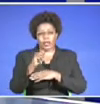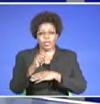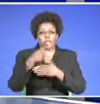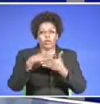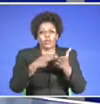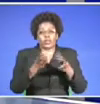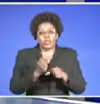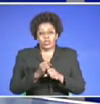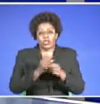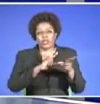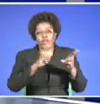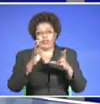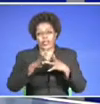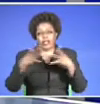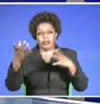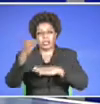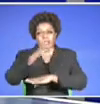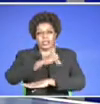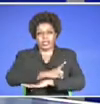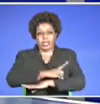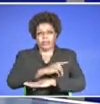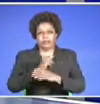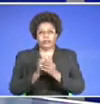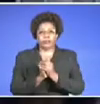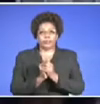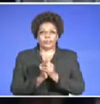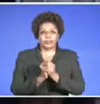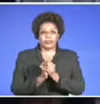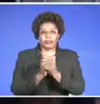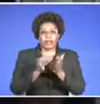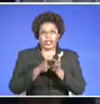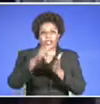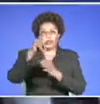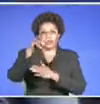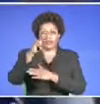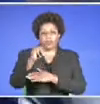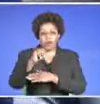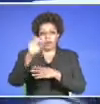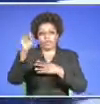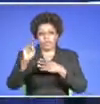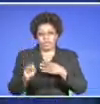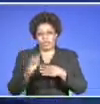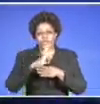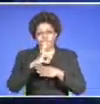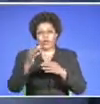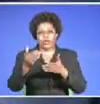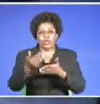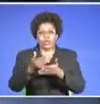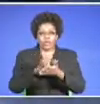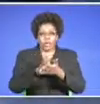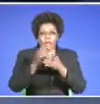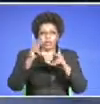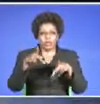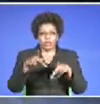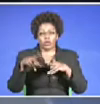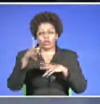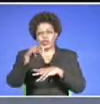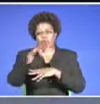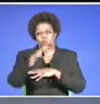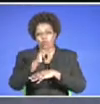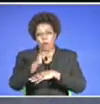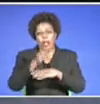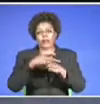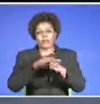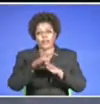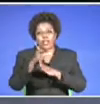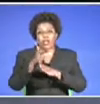day? Crystal Darling found out. It's prom season, and we recently spoke to prom-goers and professionals about